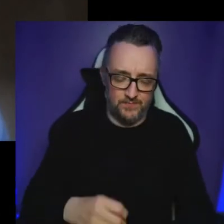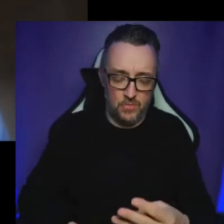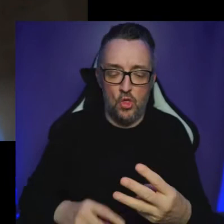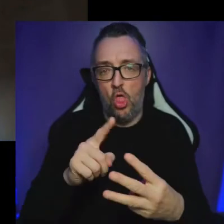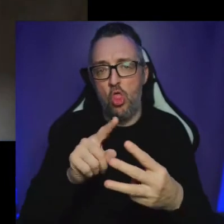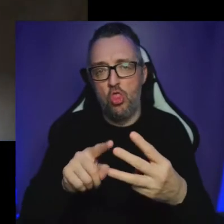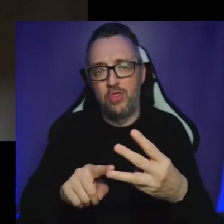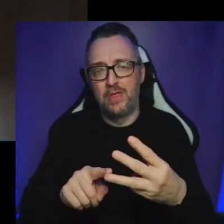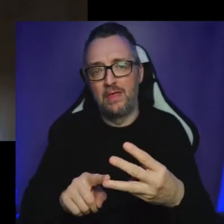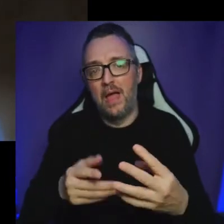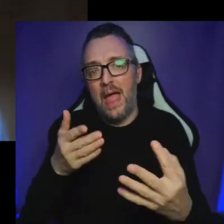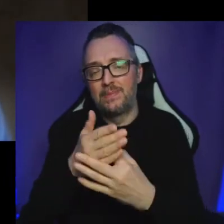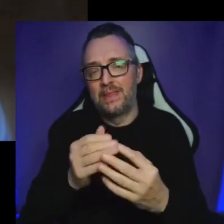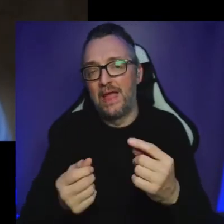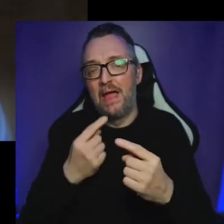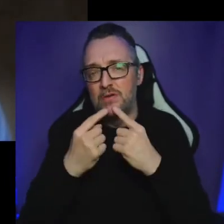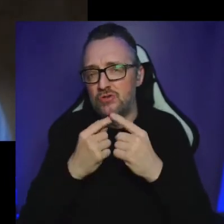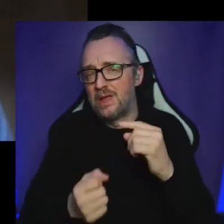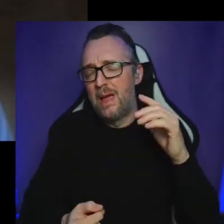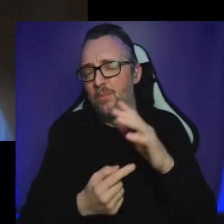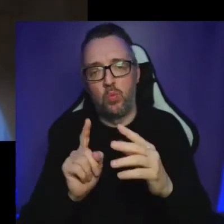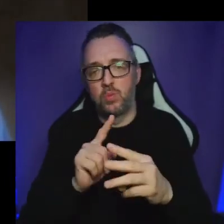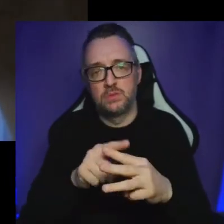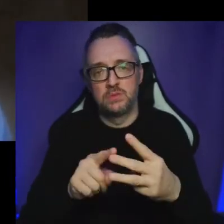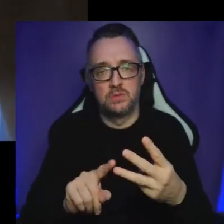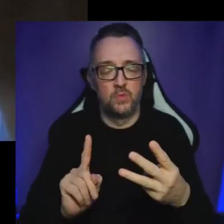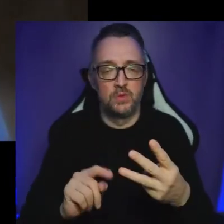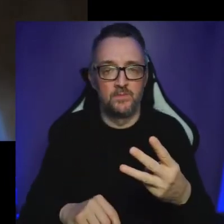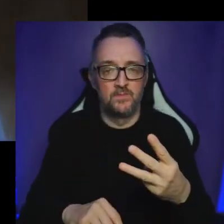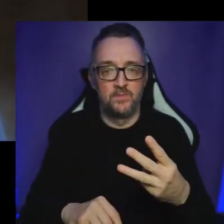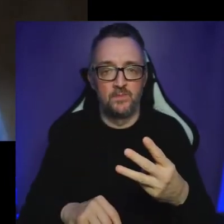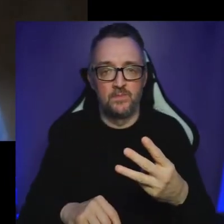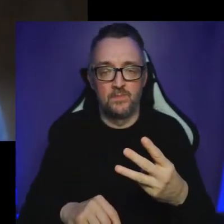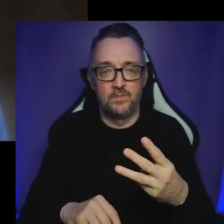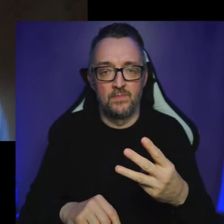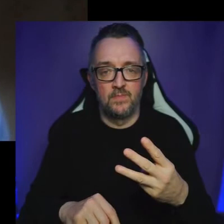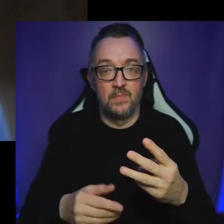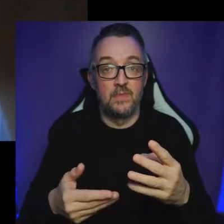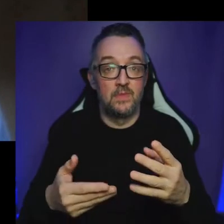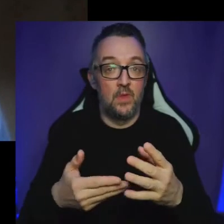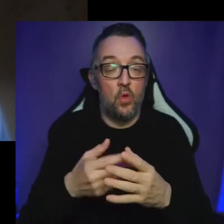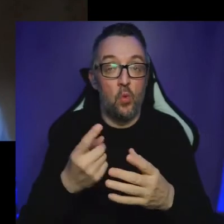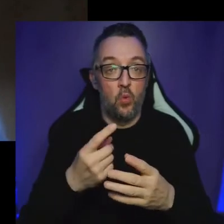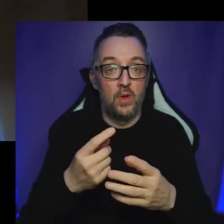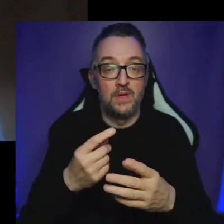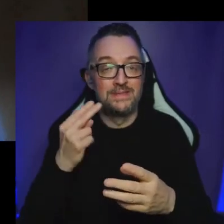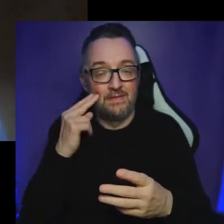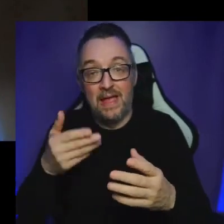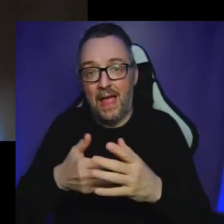for accessible information for those affected by deafness and or with sensory